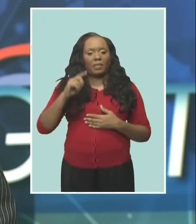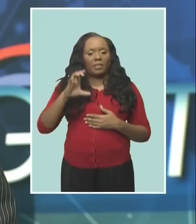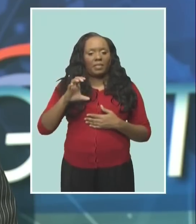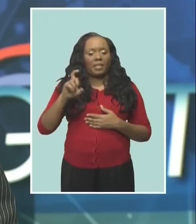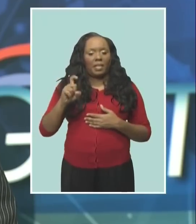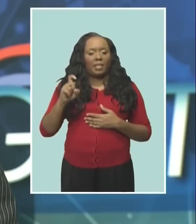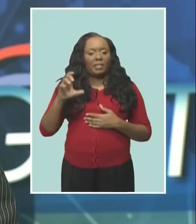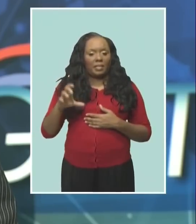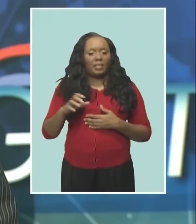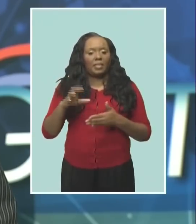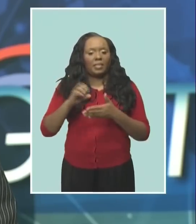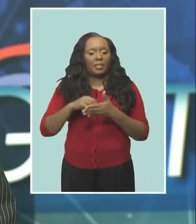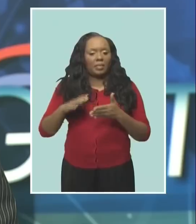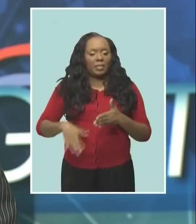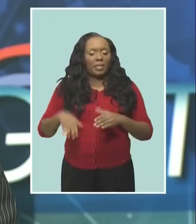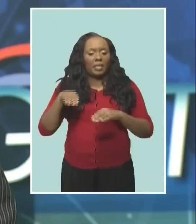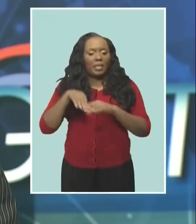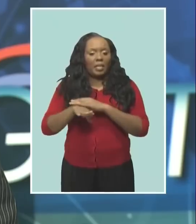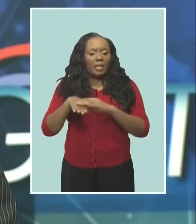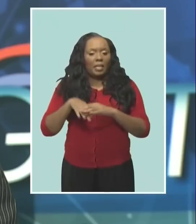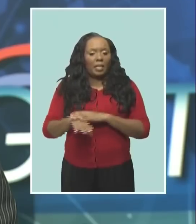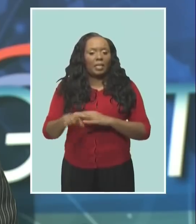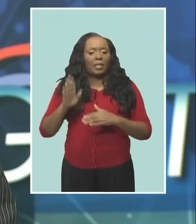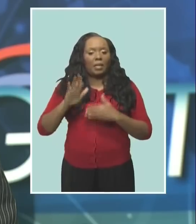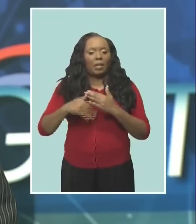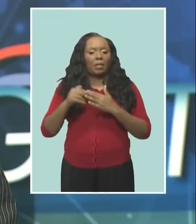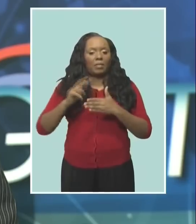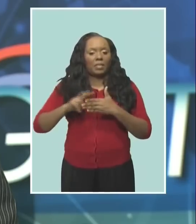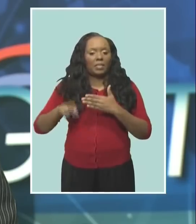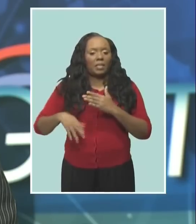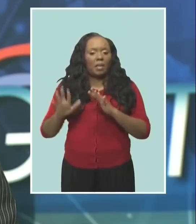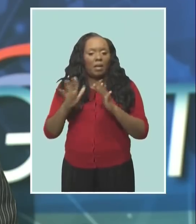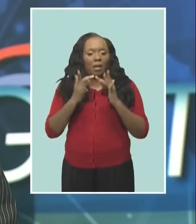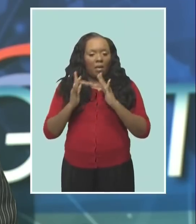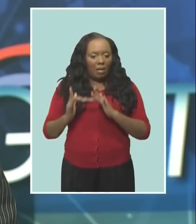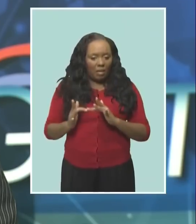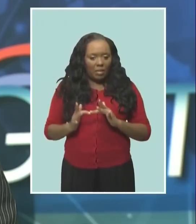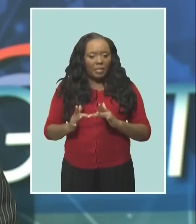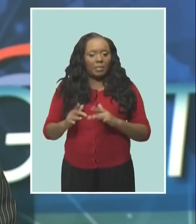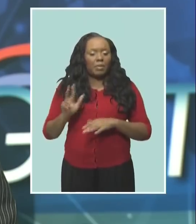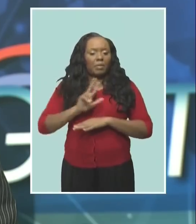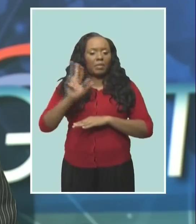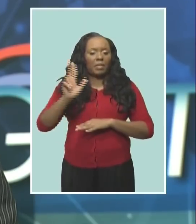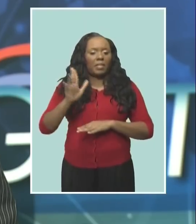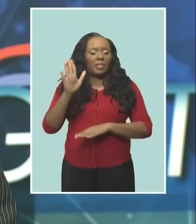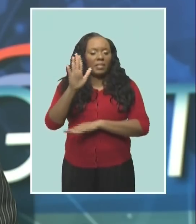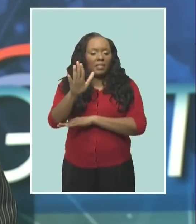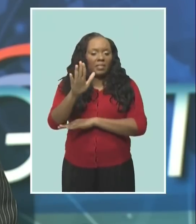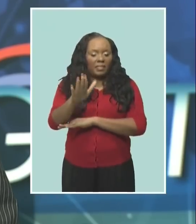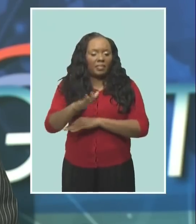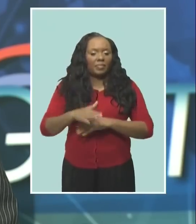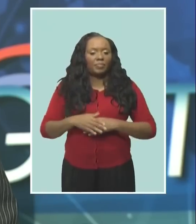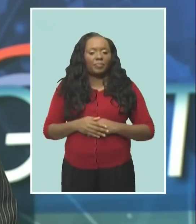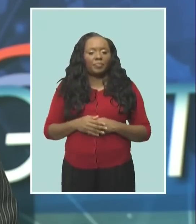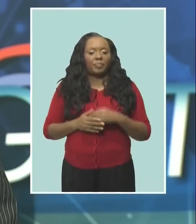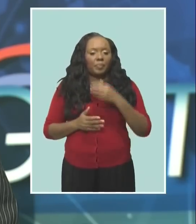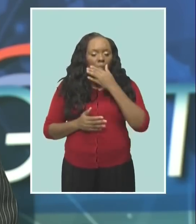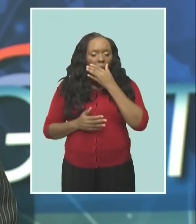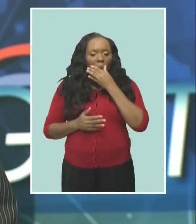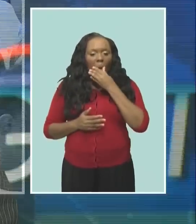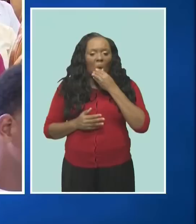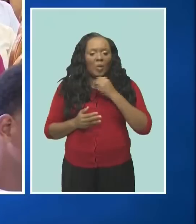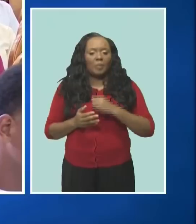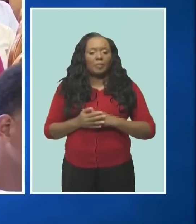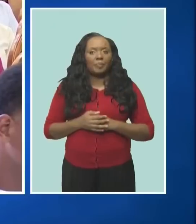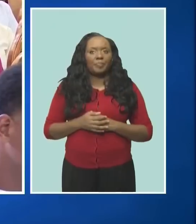CXC. Students were able to access the results online through CXC's student portal from 3 this afternoon. An official release